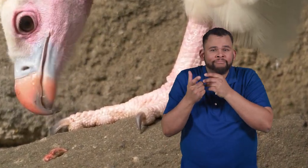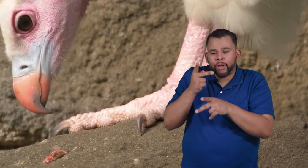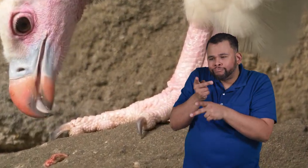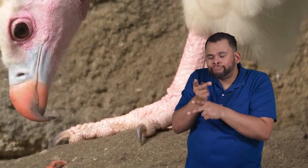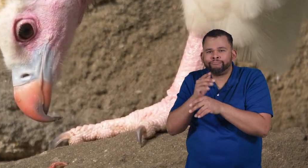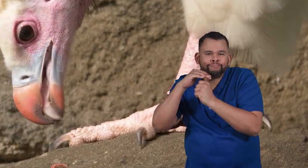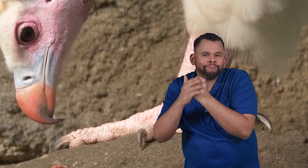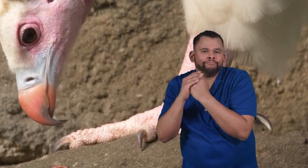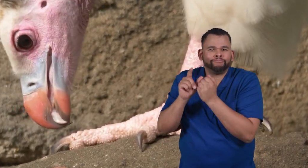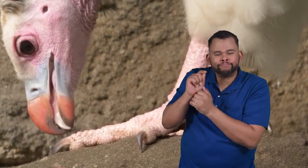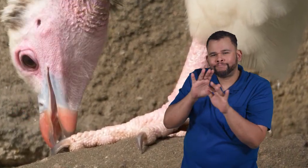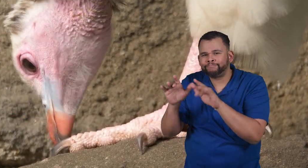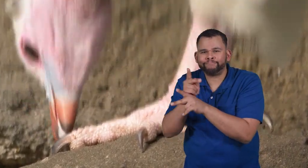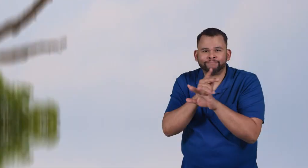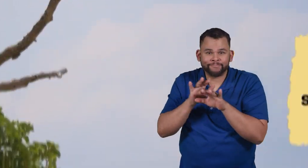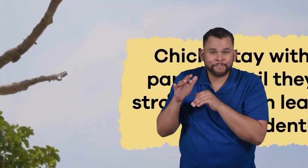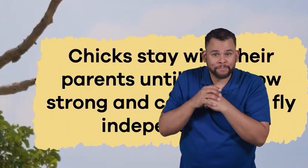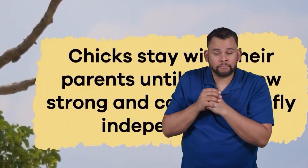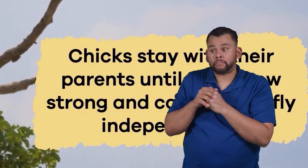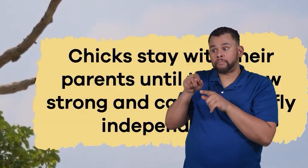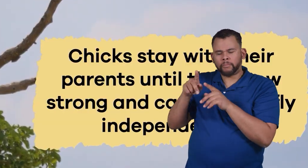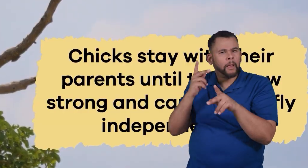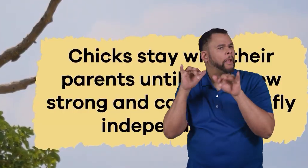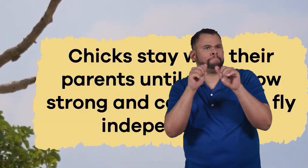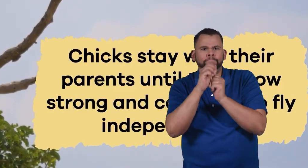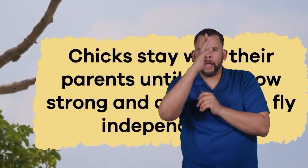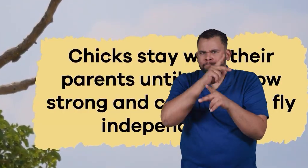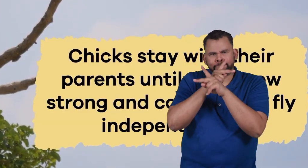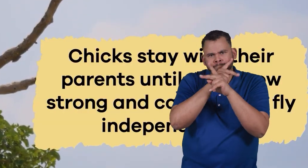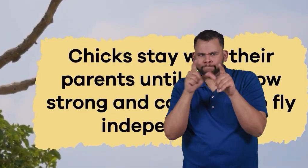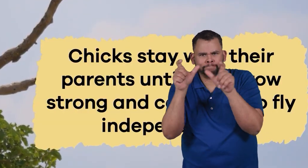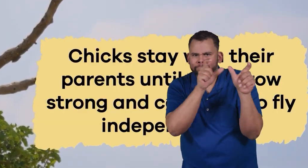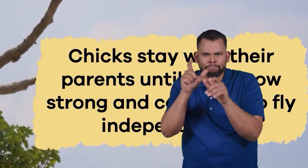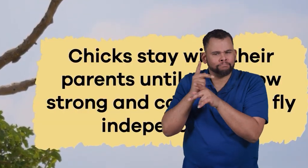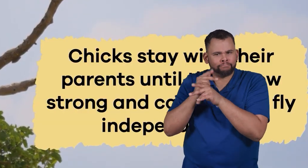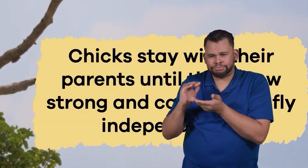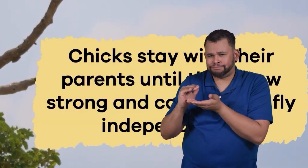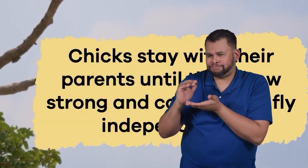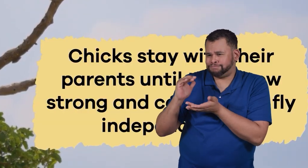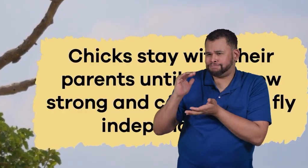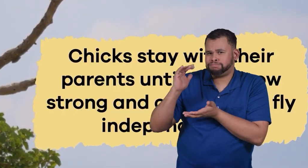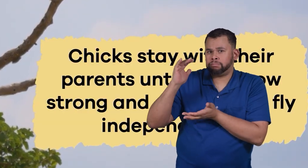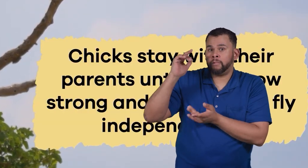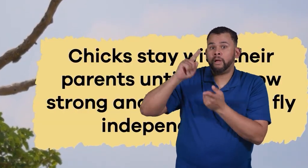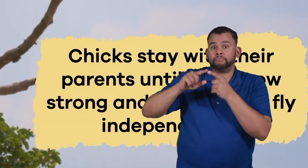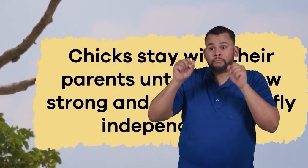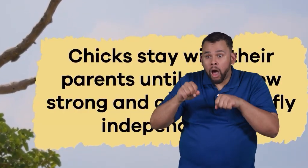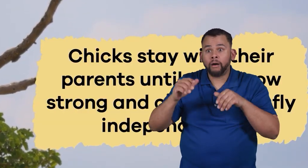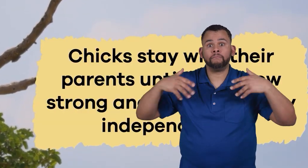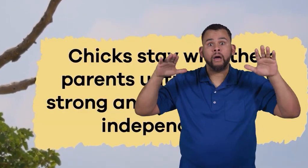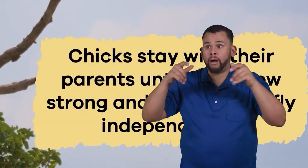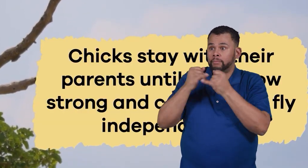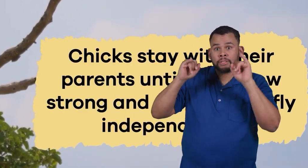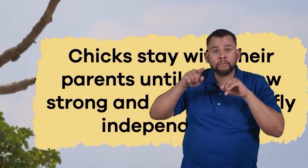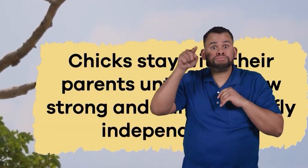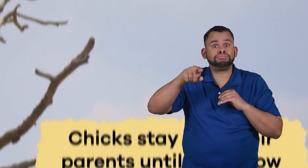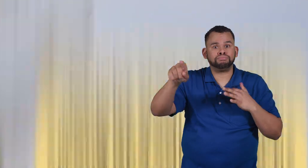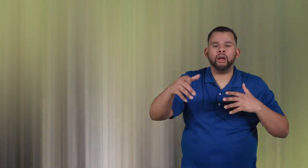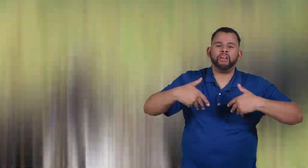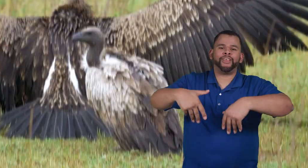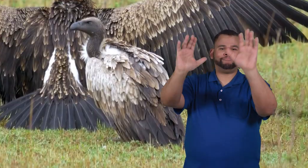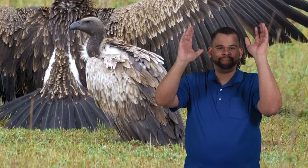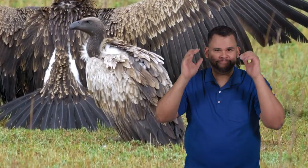to feed their hungry chicks. Chicks stay with their parents until they grow strong and can learn to fly independently.